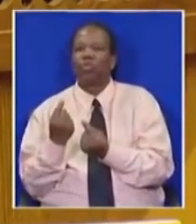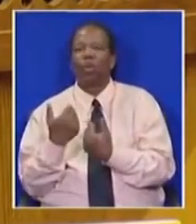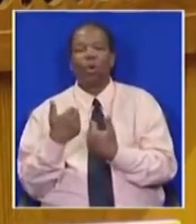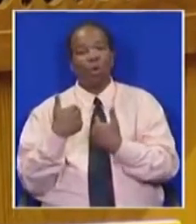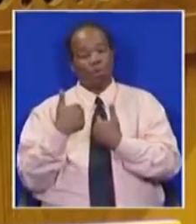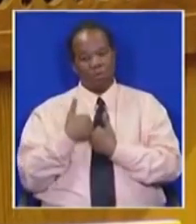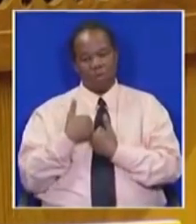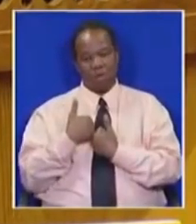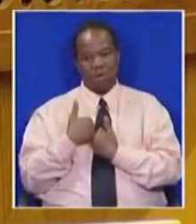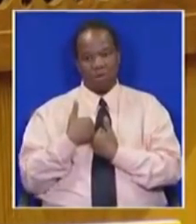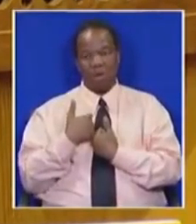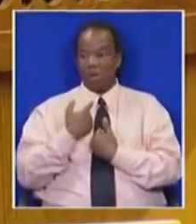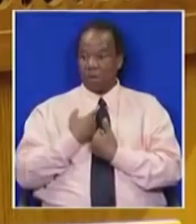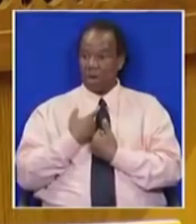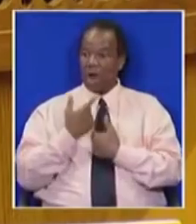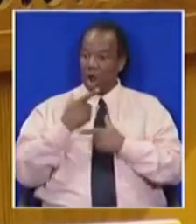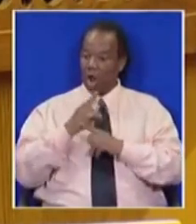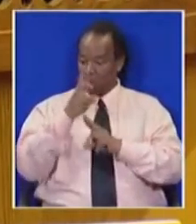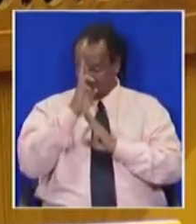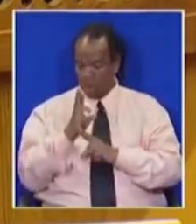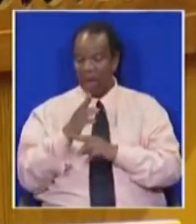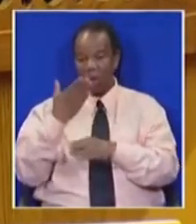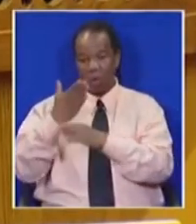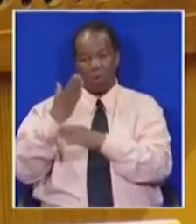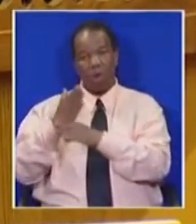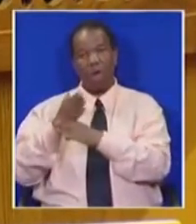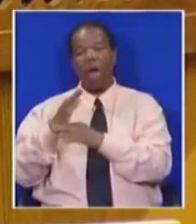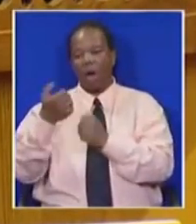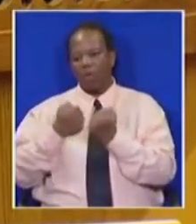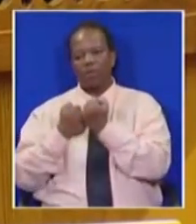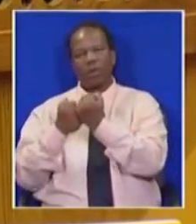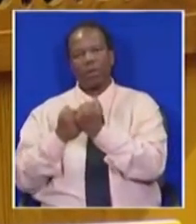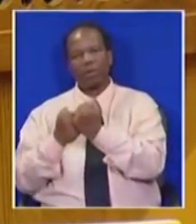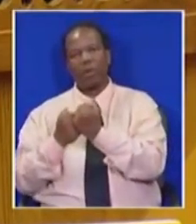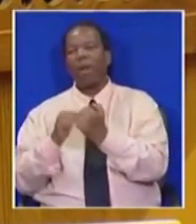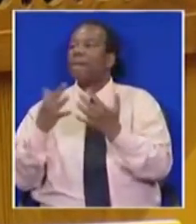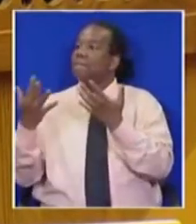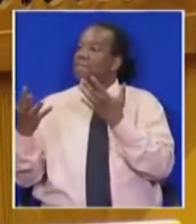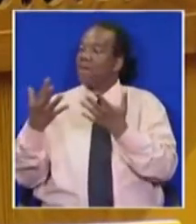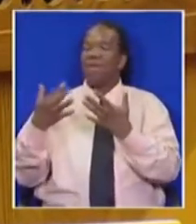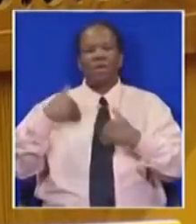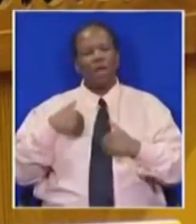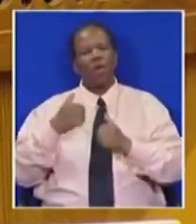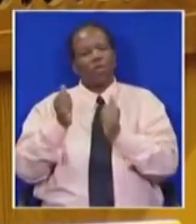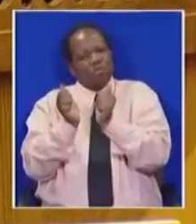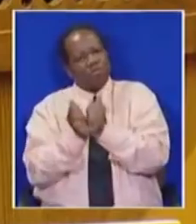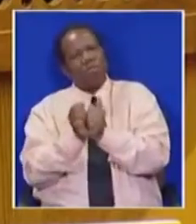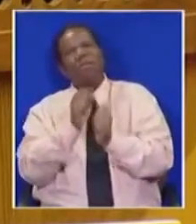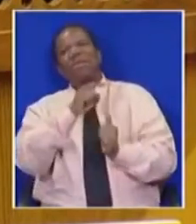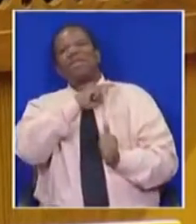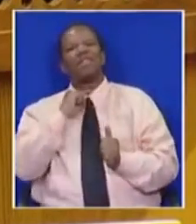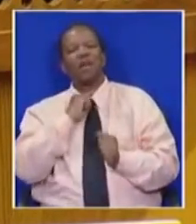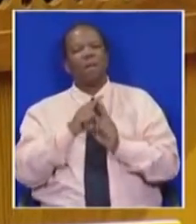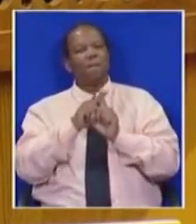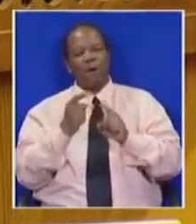your loyal servant, am with you all the way. They may want to arrest me and worst kill me, but they will never destroy the